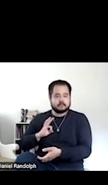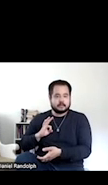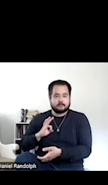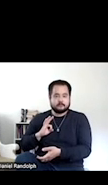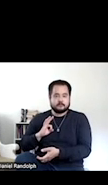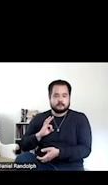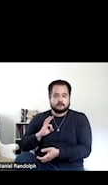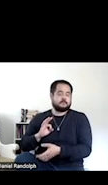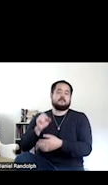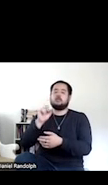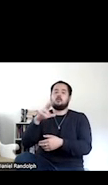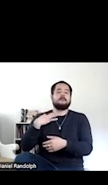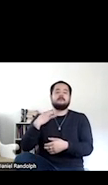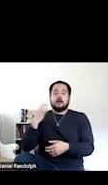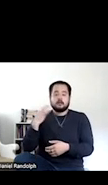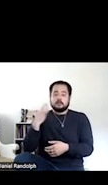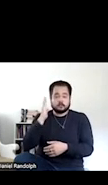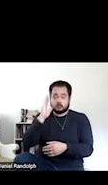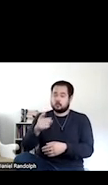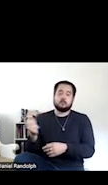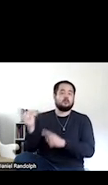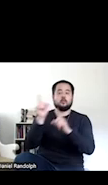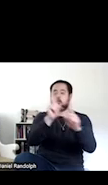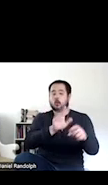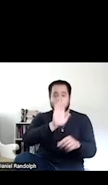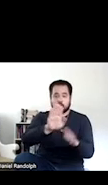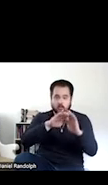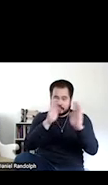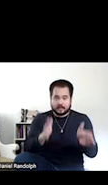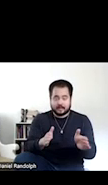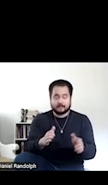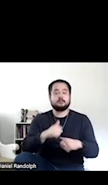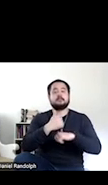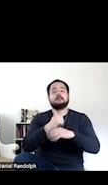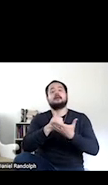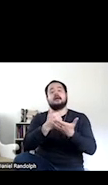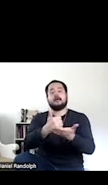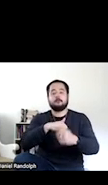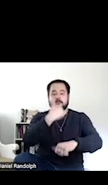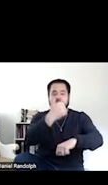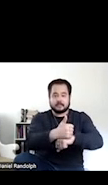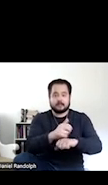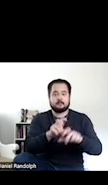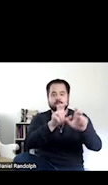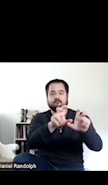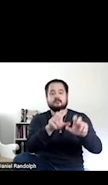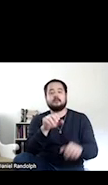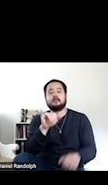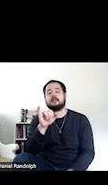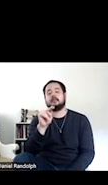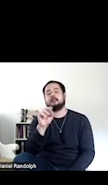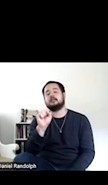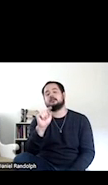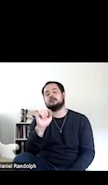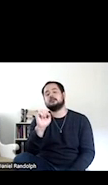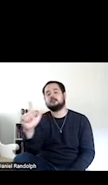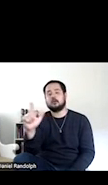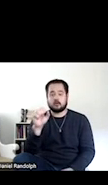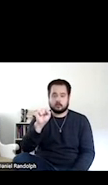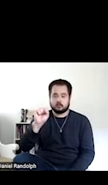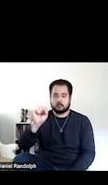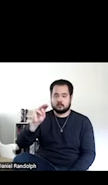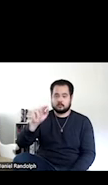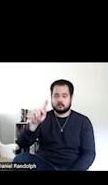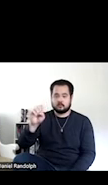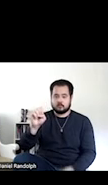wonderful volunteers, will come out to their household, install those smoke alarms, but also have an education plan and